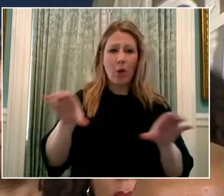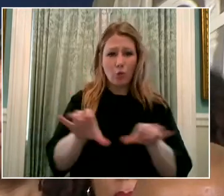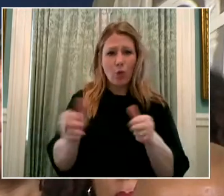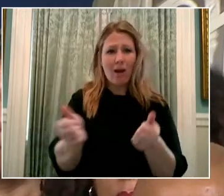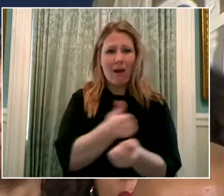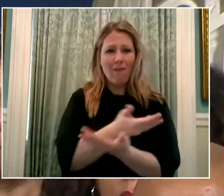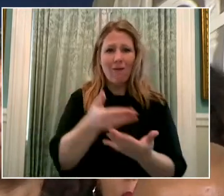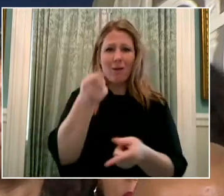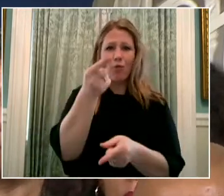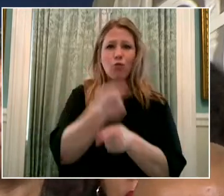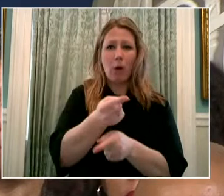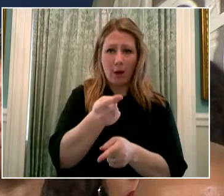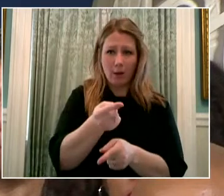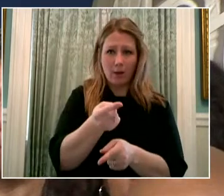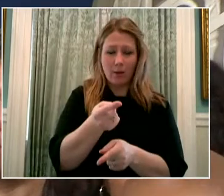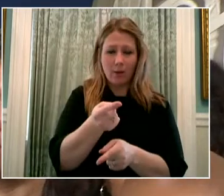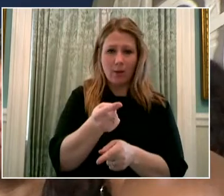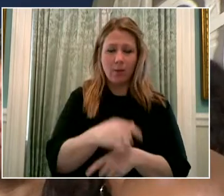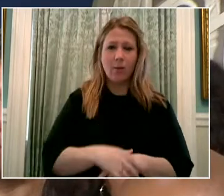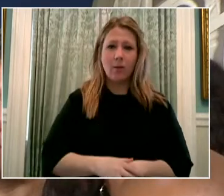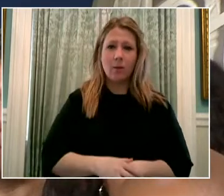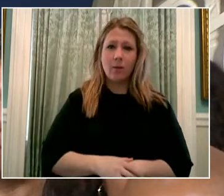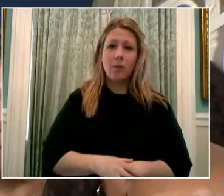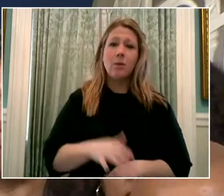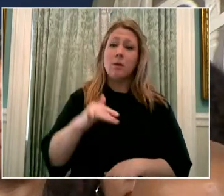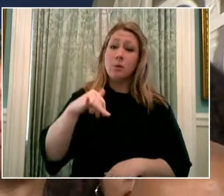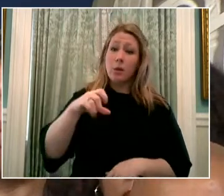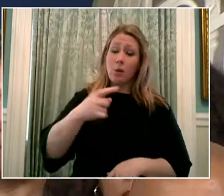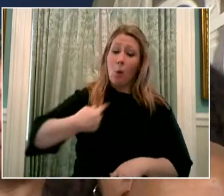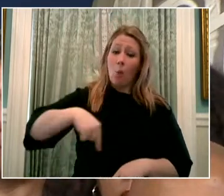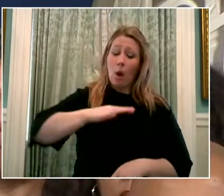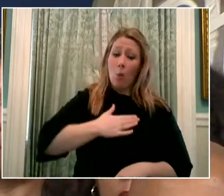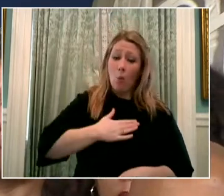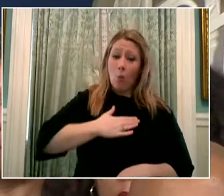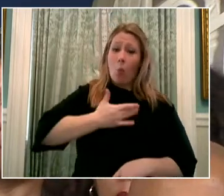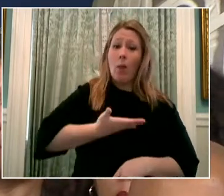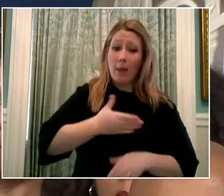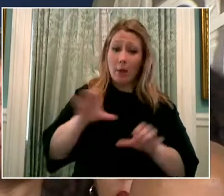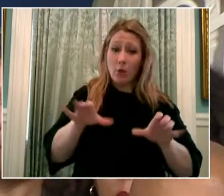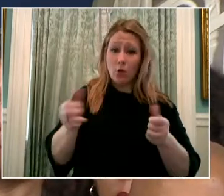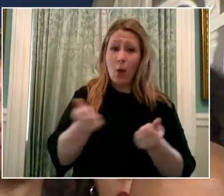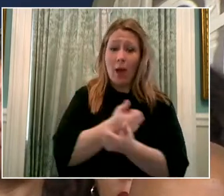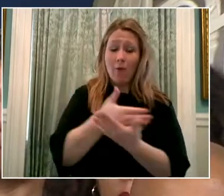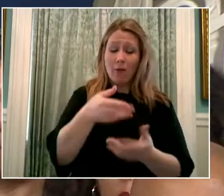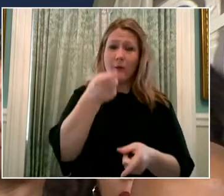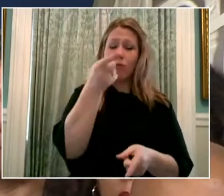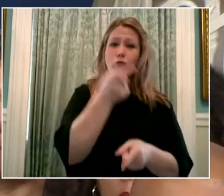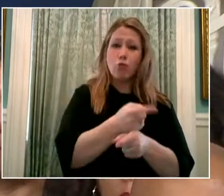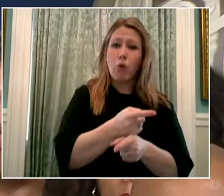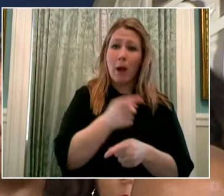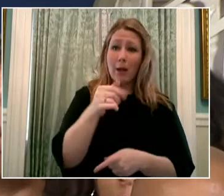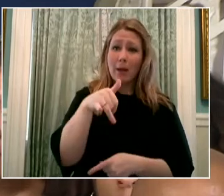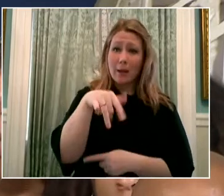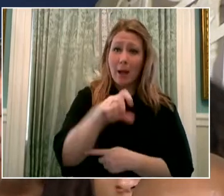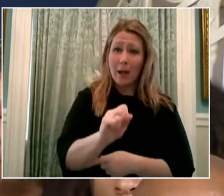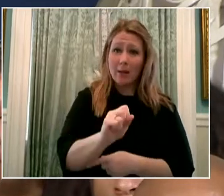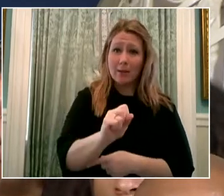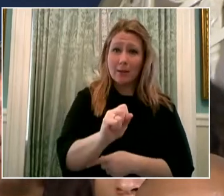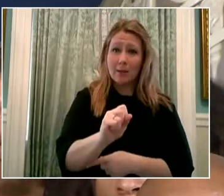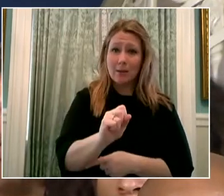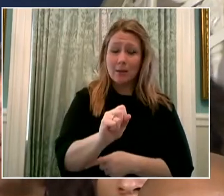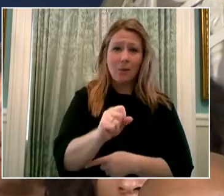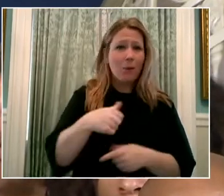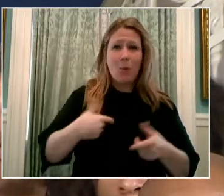willingness to do what's right, as the director just mentioned, our willingness to not have asylum seekers sleep